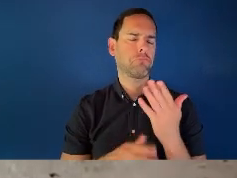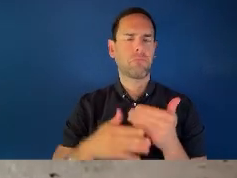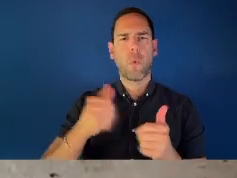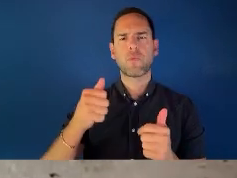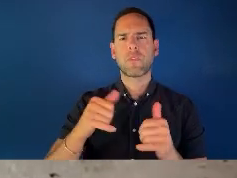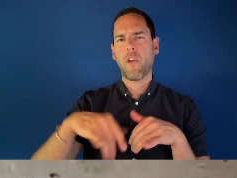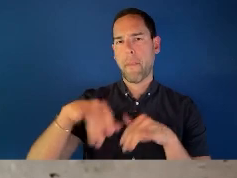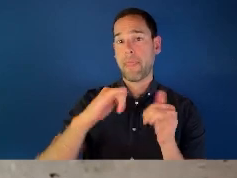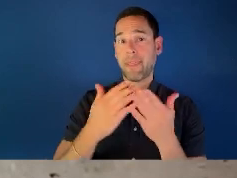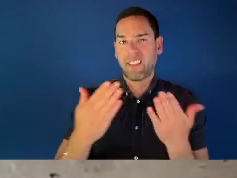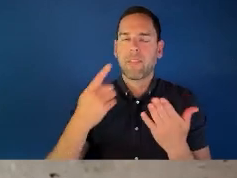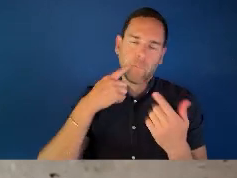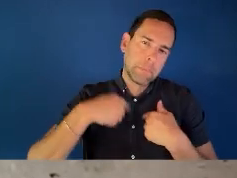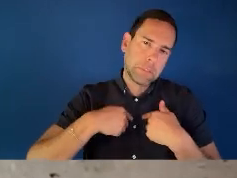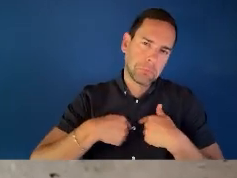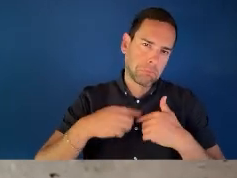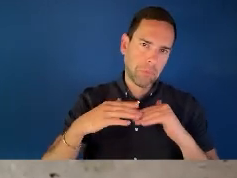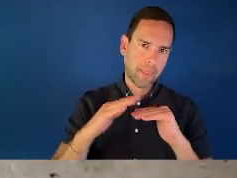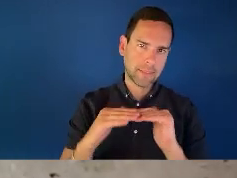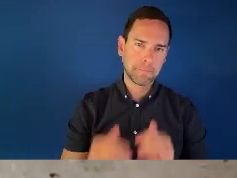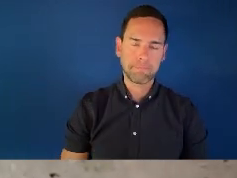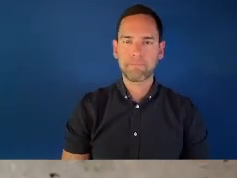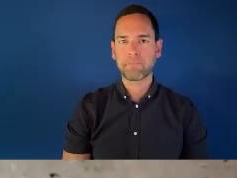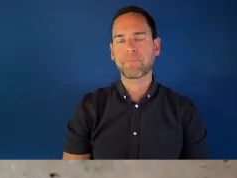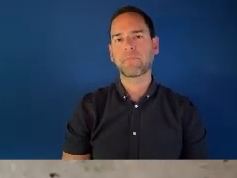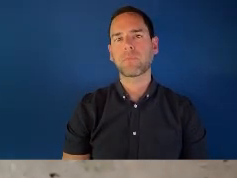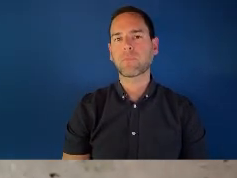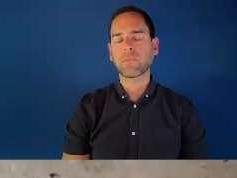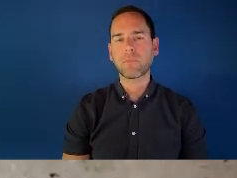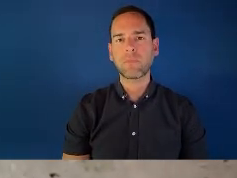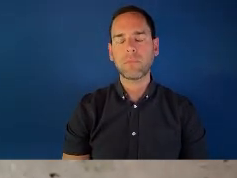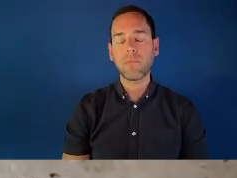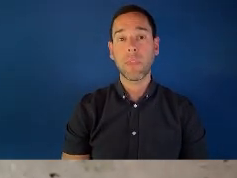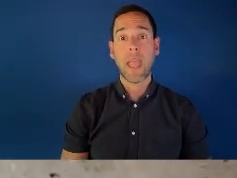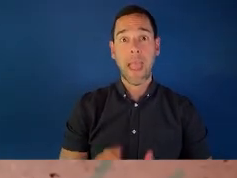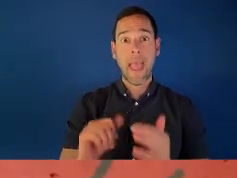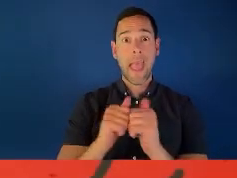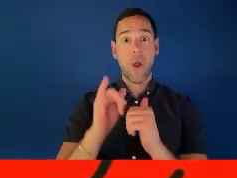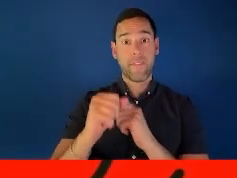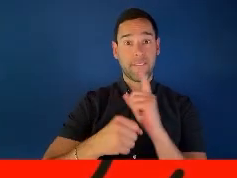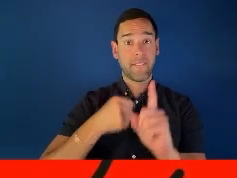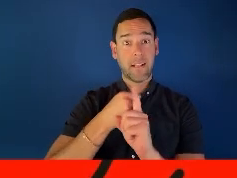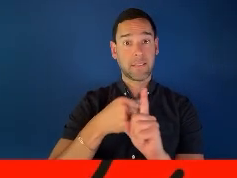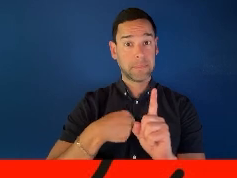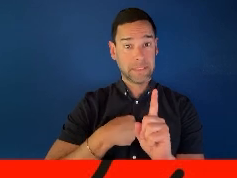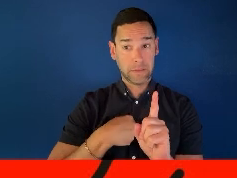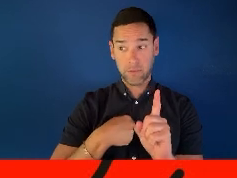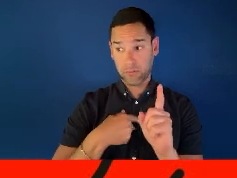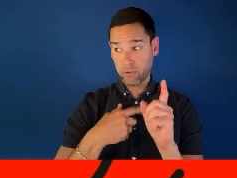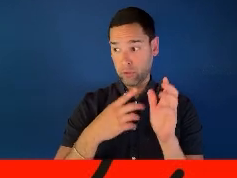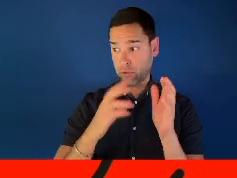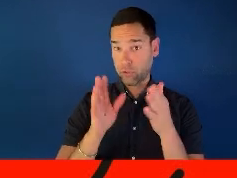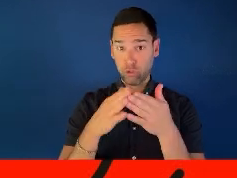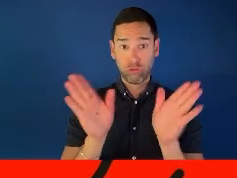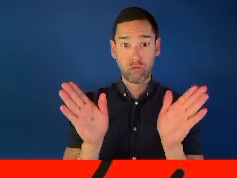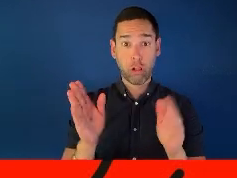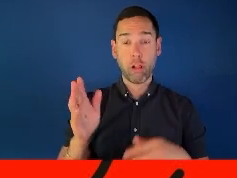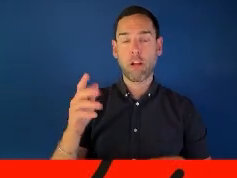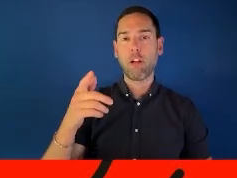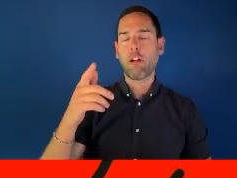differences impact me a lot on the day-to-day, and same with sensory